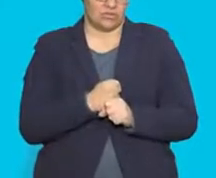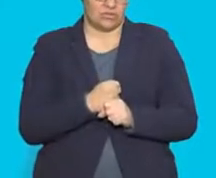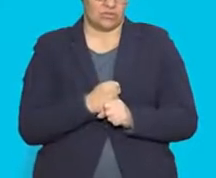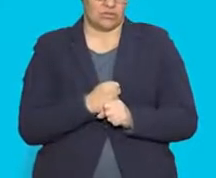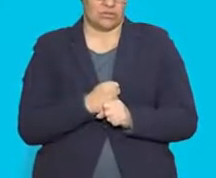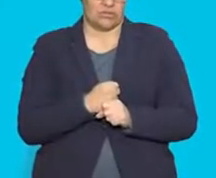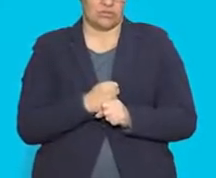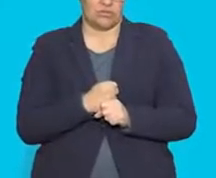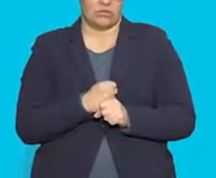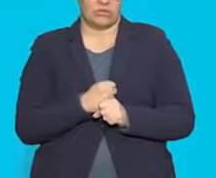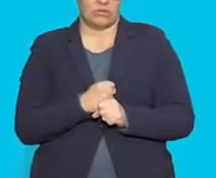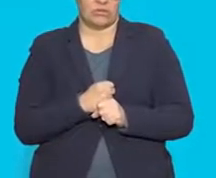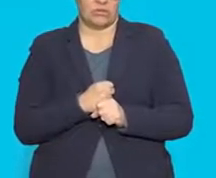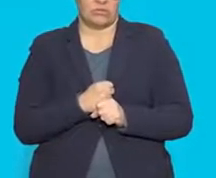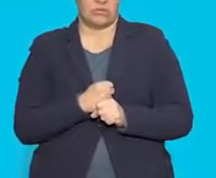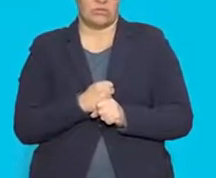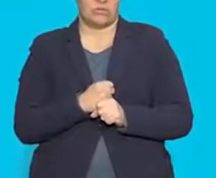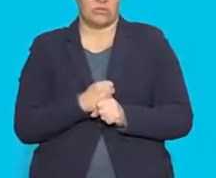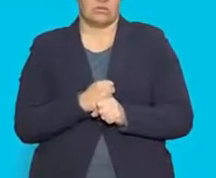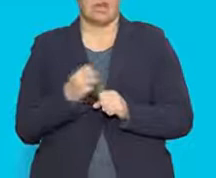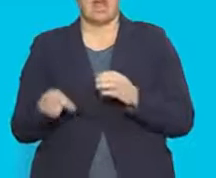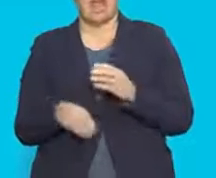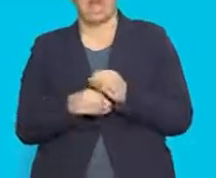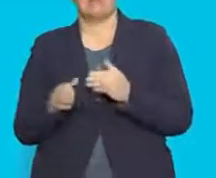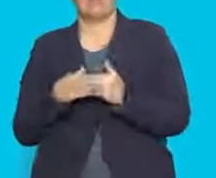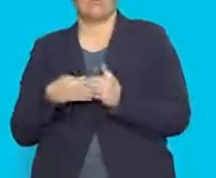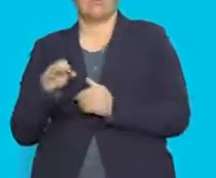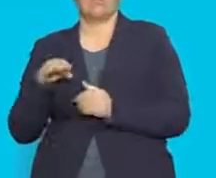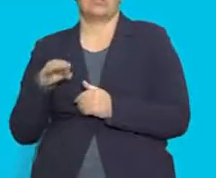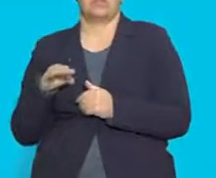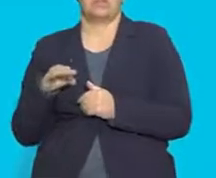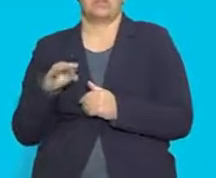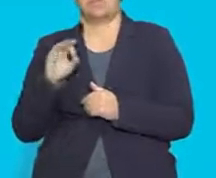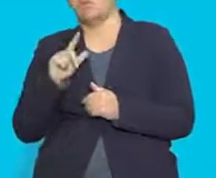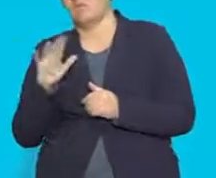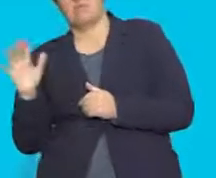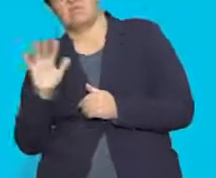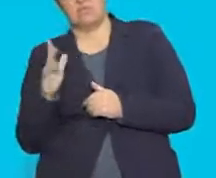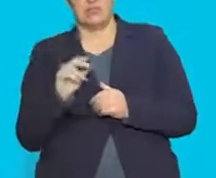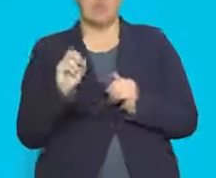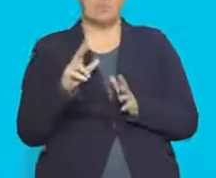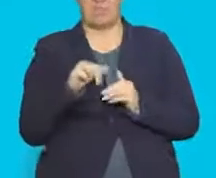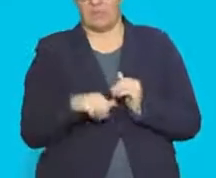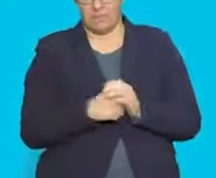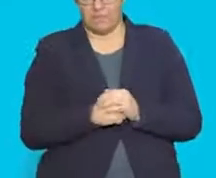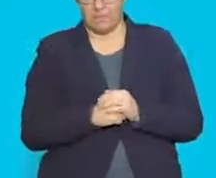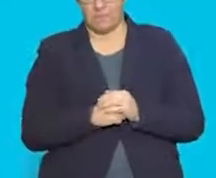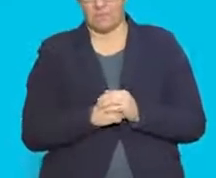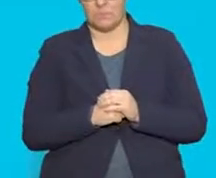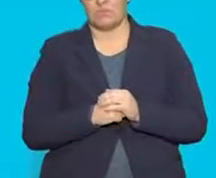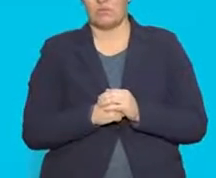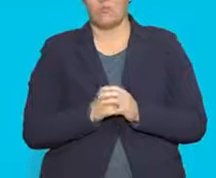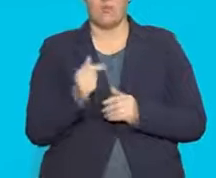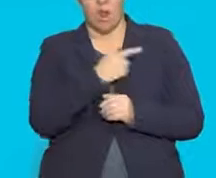an additional 13 months, because this is on a 75, an additional 15 months. And that's how